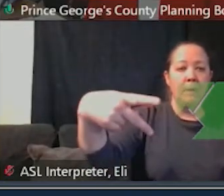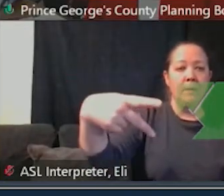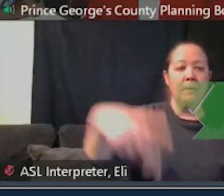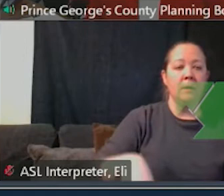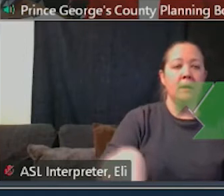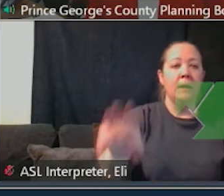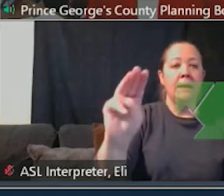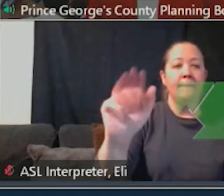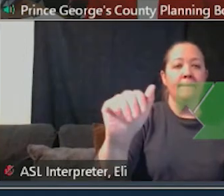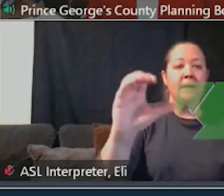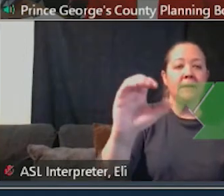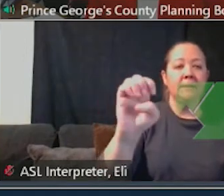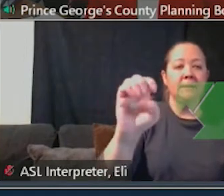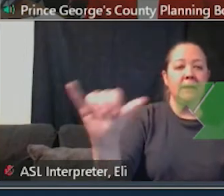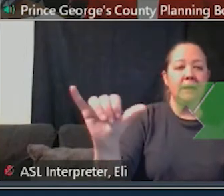Jonathan Butler?